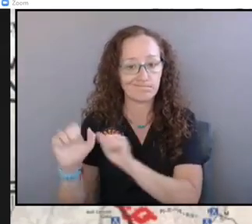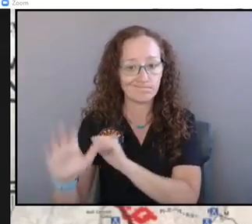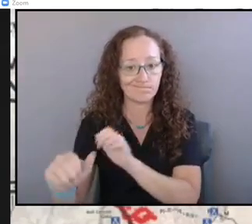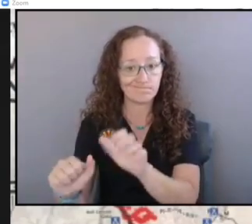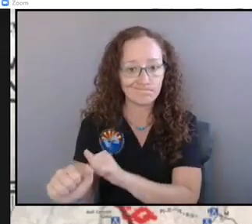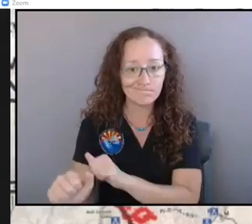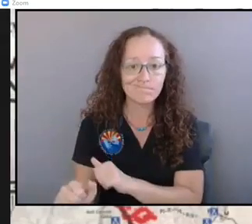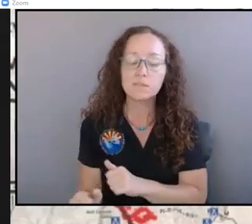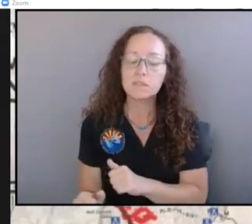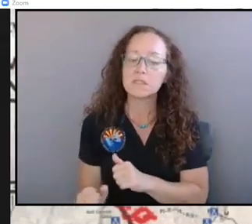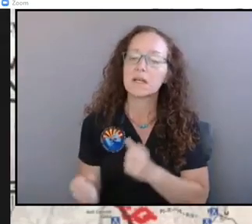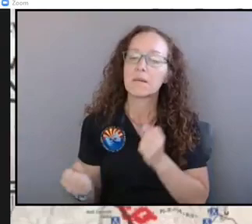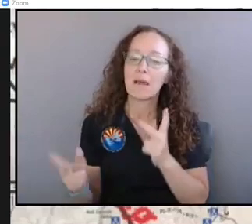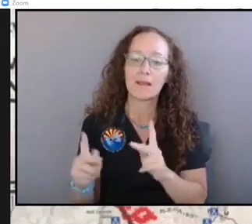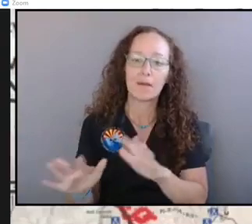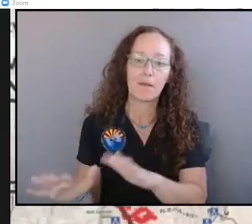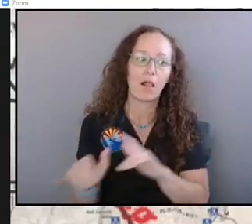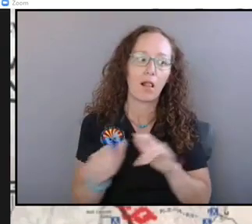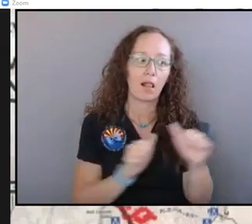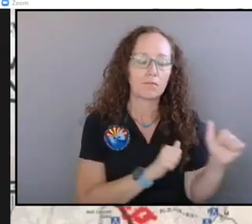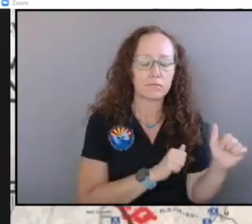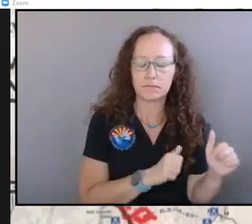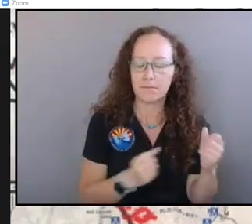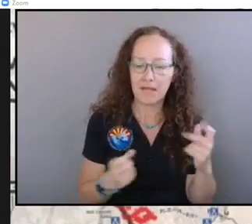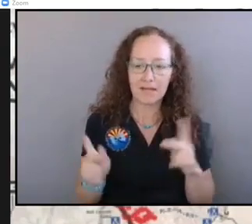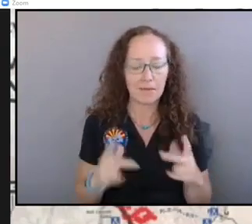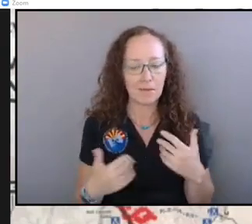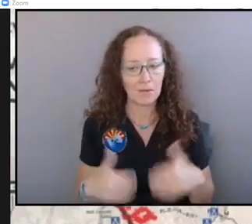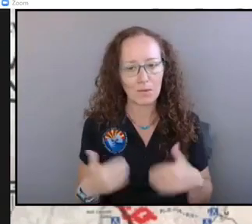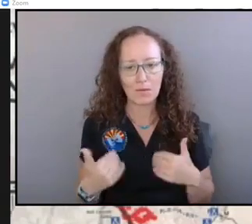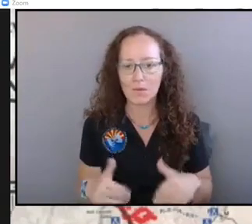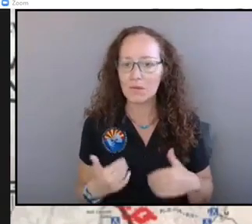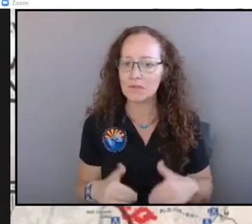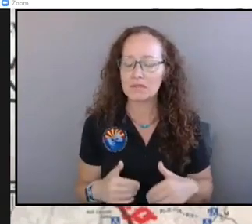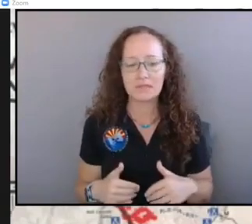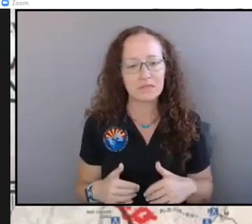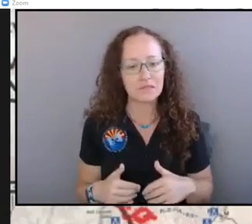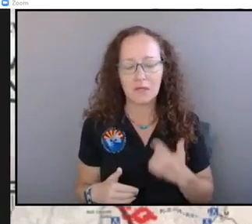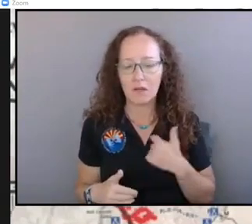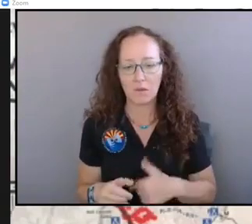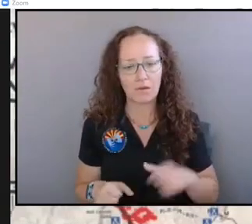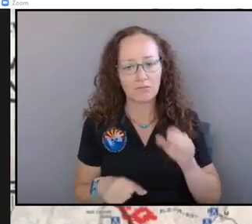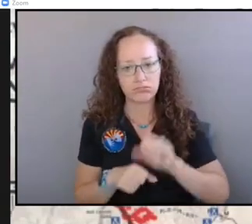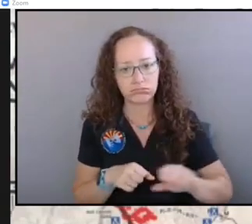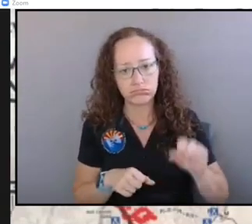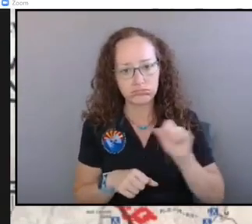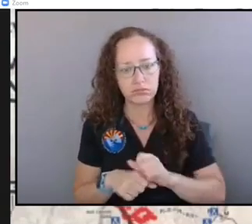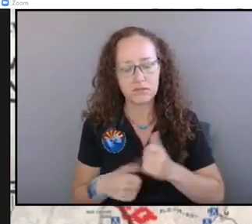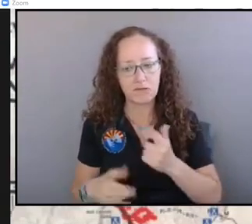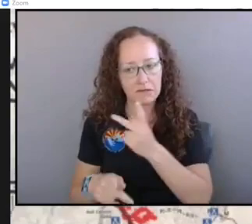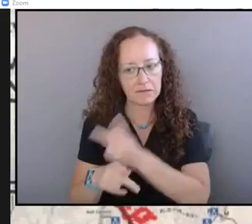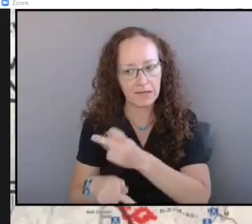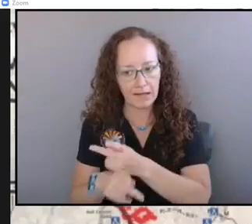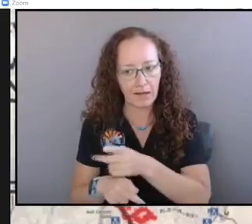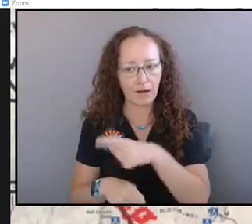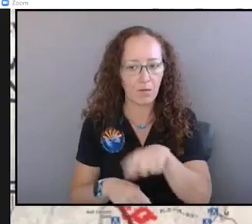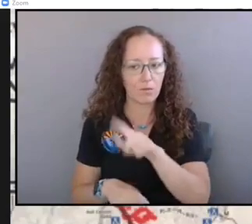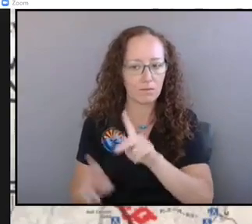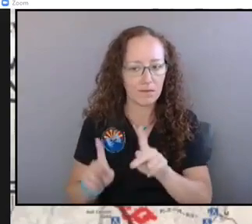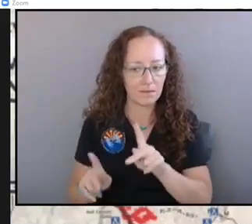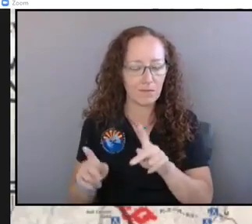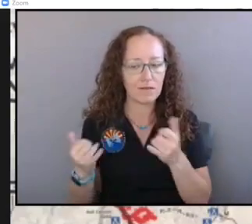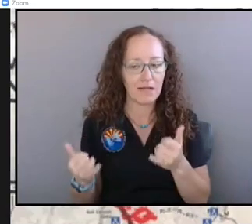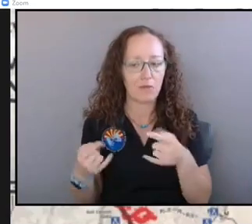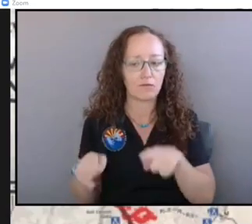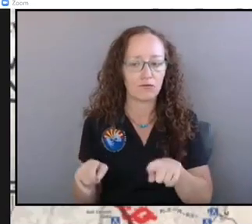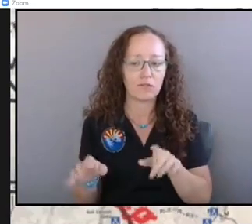that are displaced, and we're definitely working hard to make sure that we can take care of you during your time of need. So that's